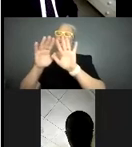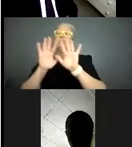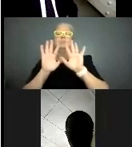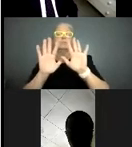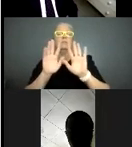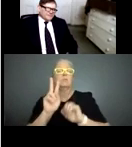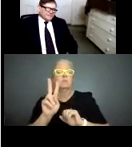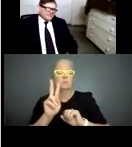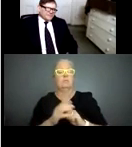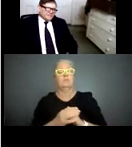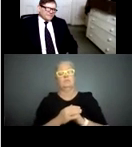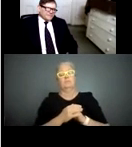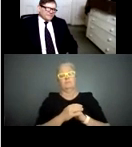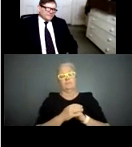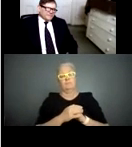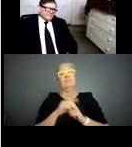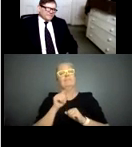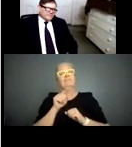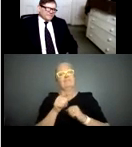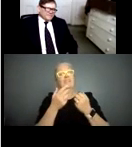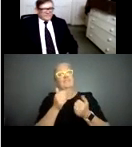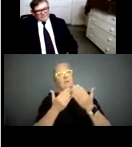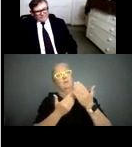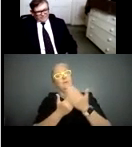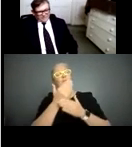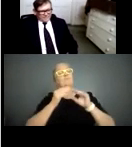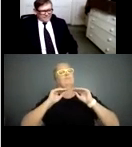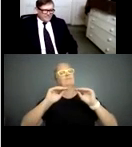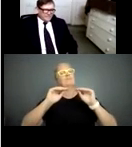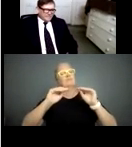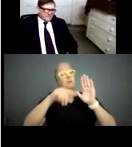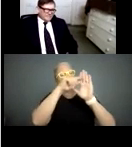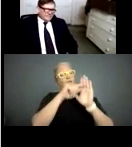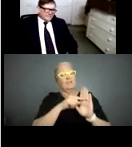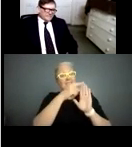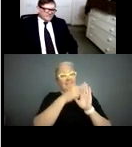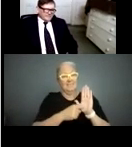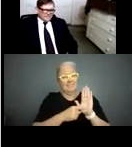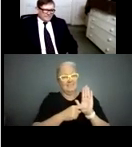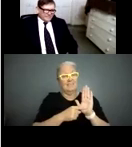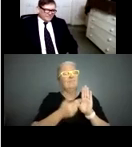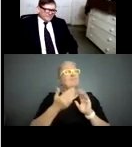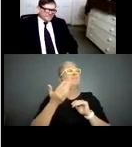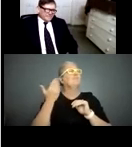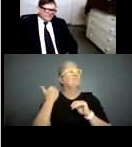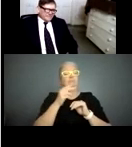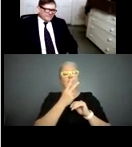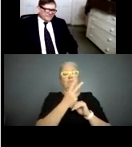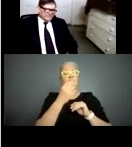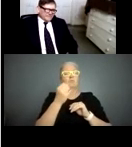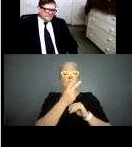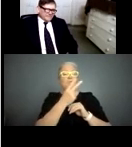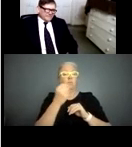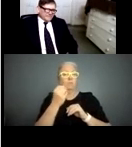new education policy, which has come very recently in 2020, it has expanded the scope